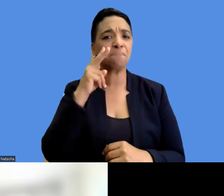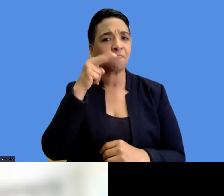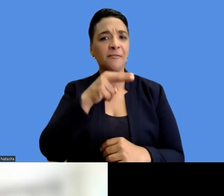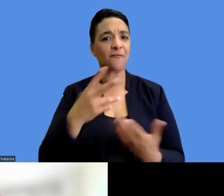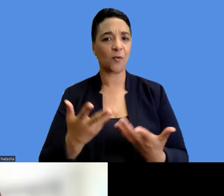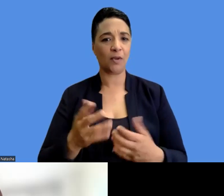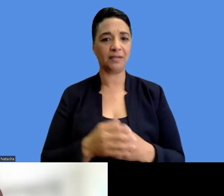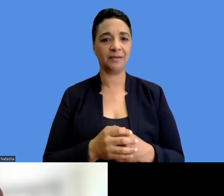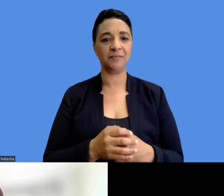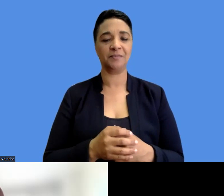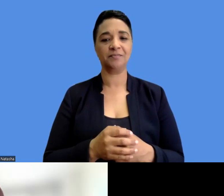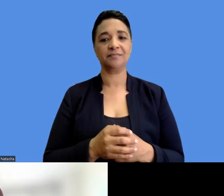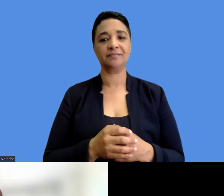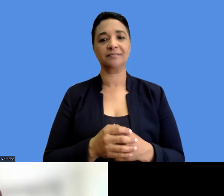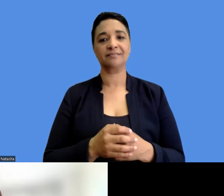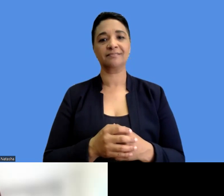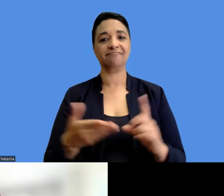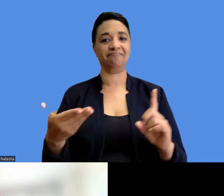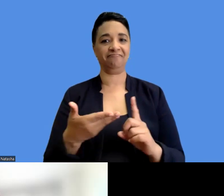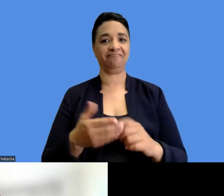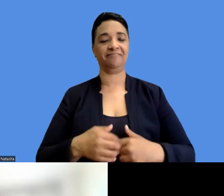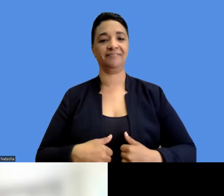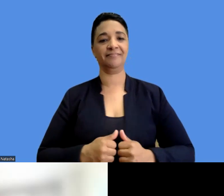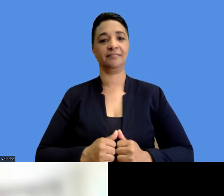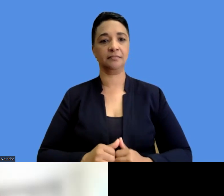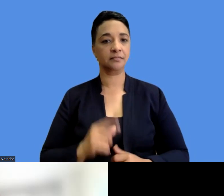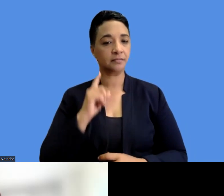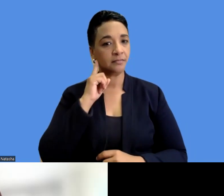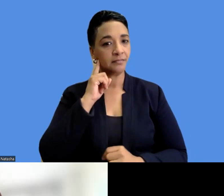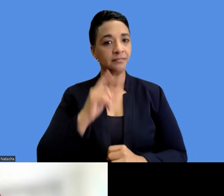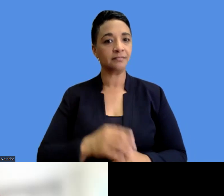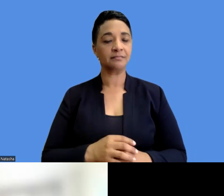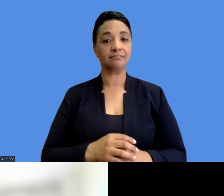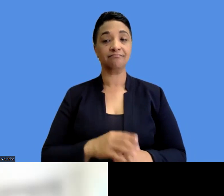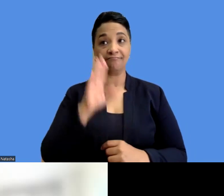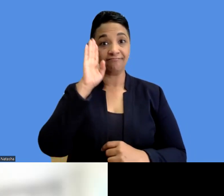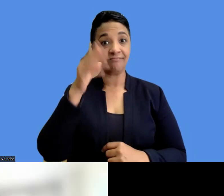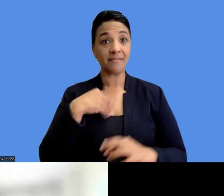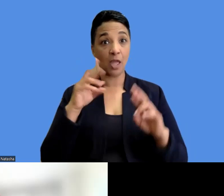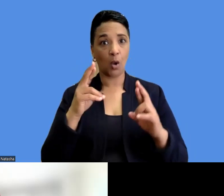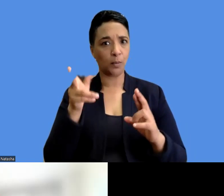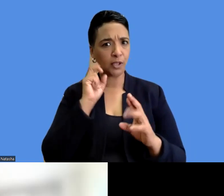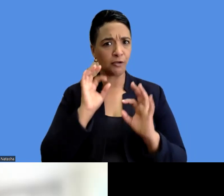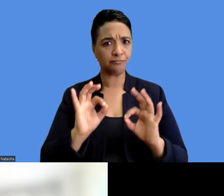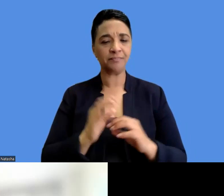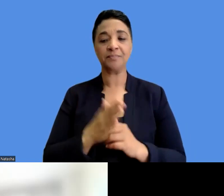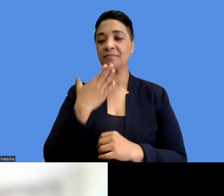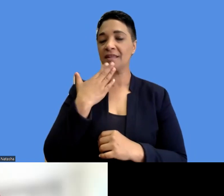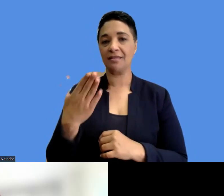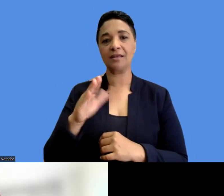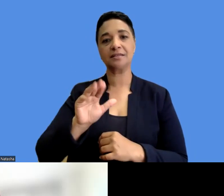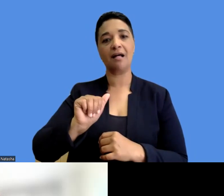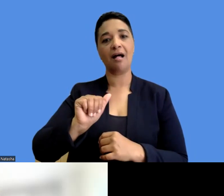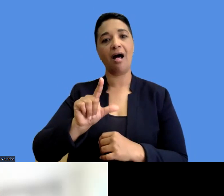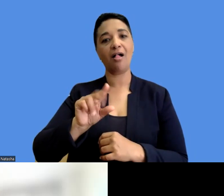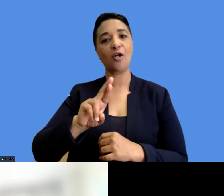Hini, welcome. Thank you very much, and I do hope you hear me well. So many thanks already, and thank you for having me. I'm